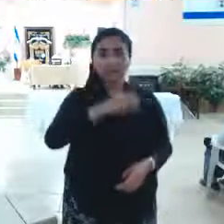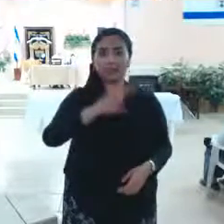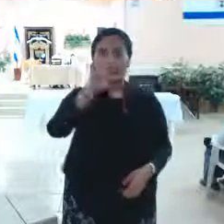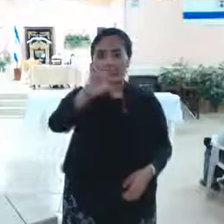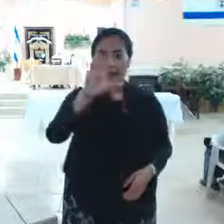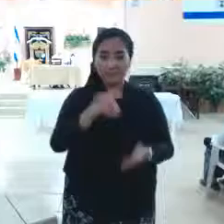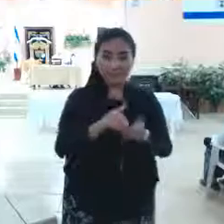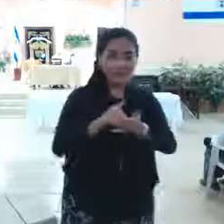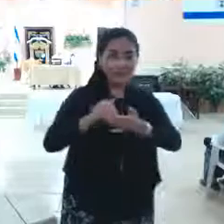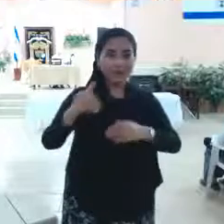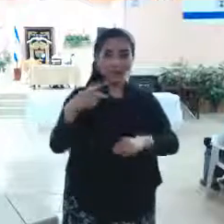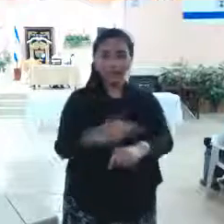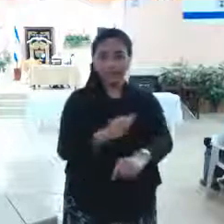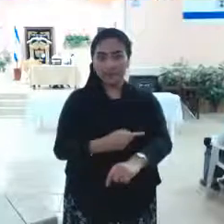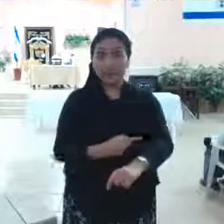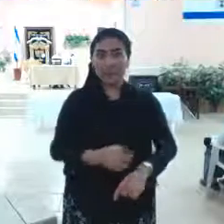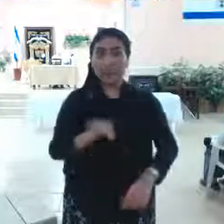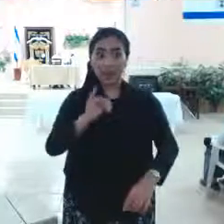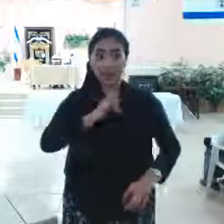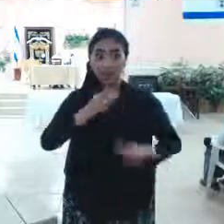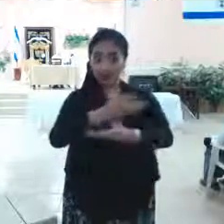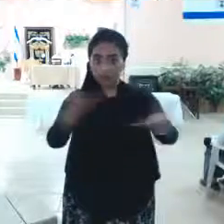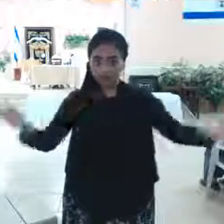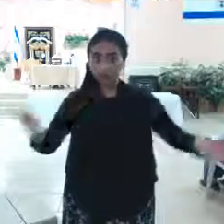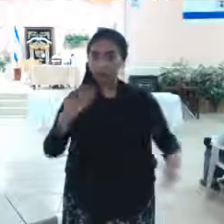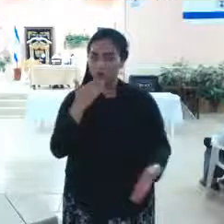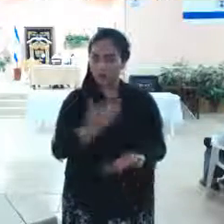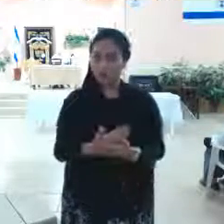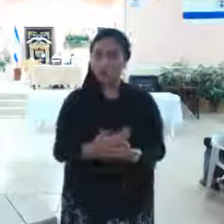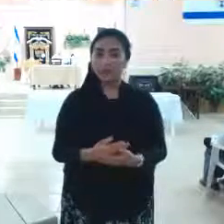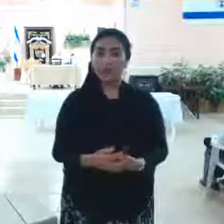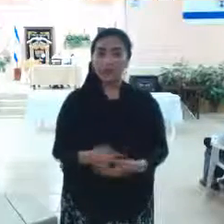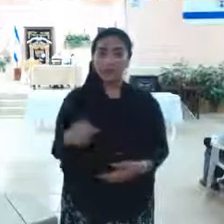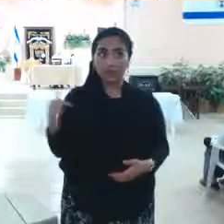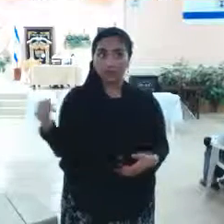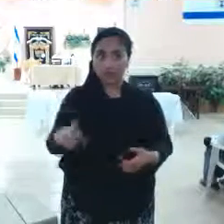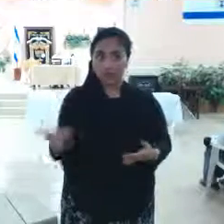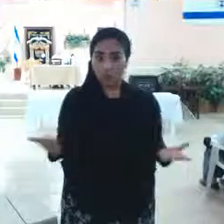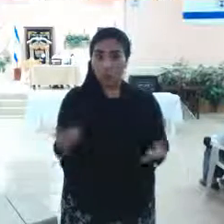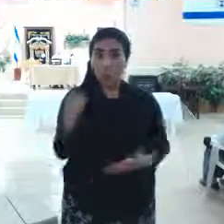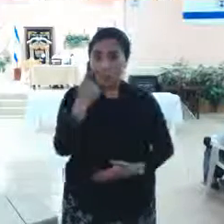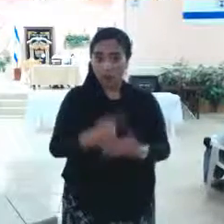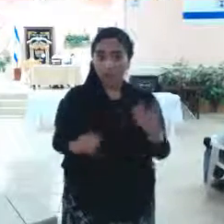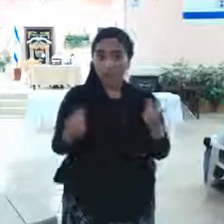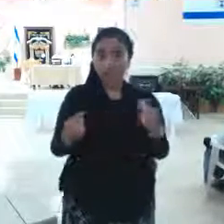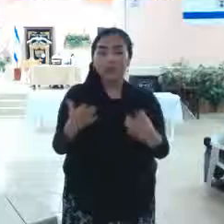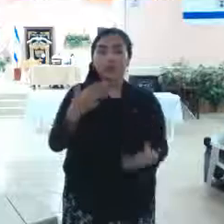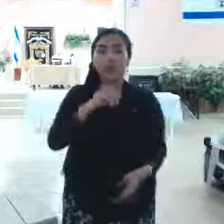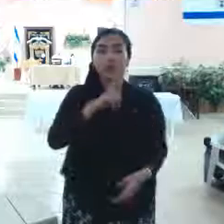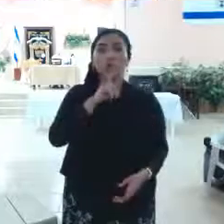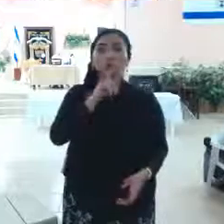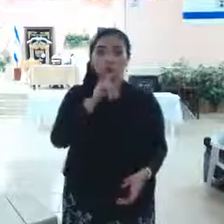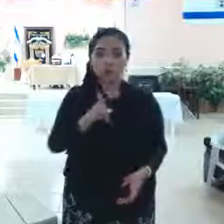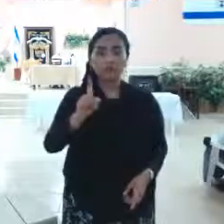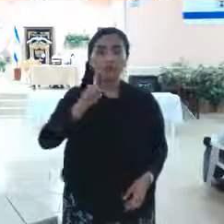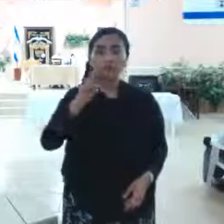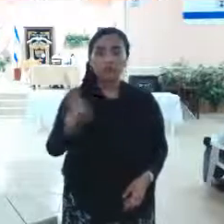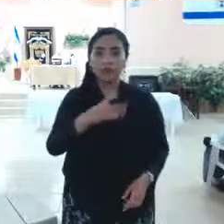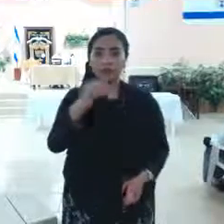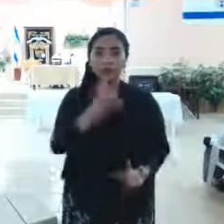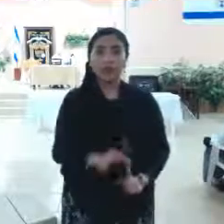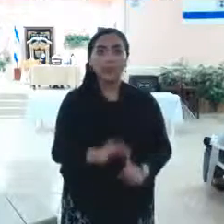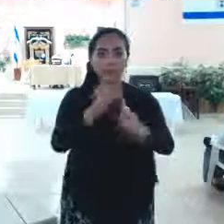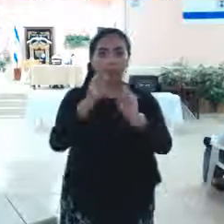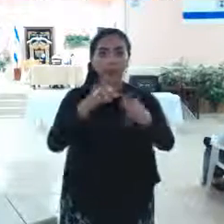1,000 bullocks and 7,000 sheep. Now we clarify something here, and that is good. This is what a true called